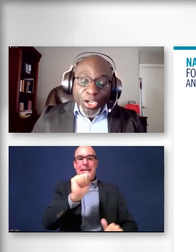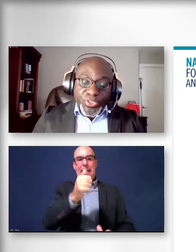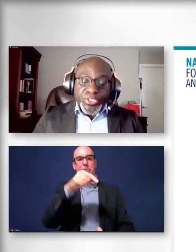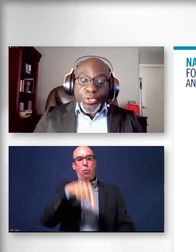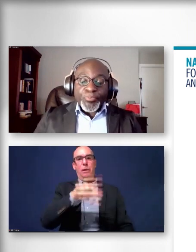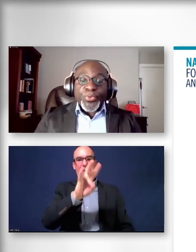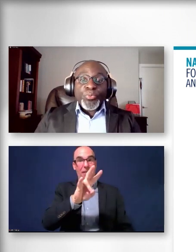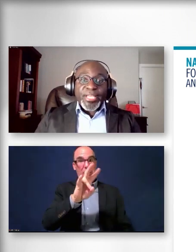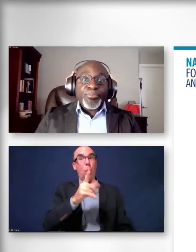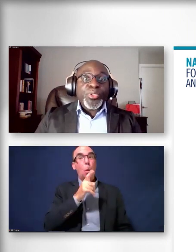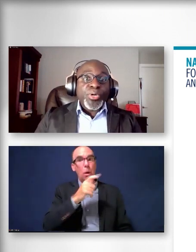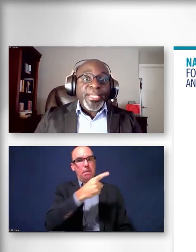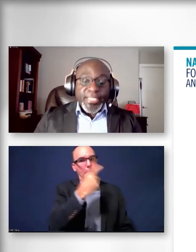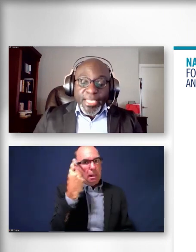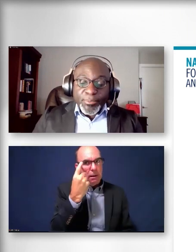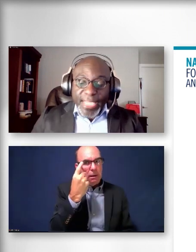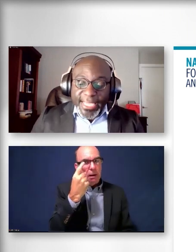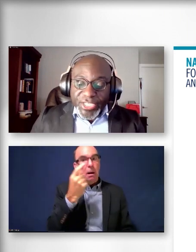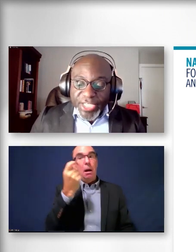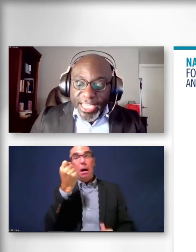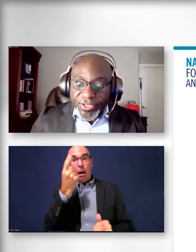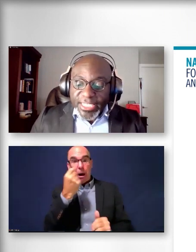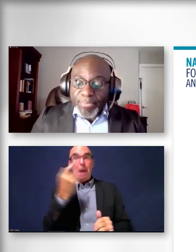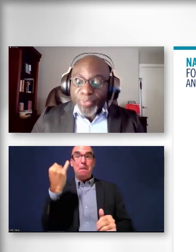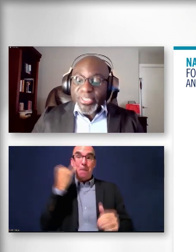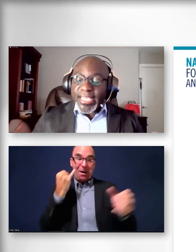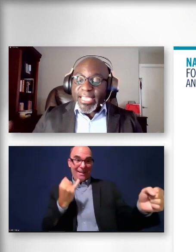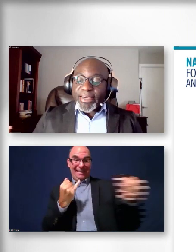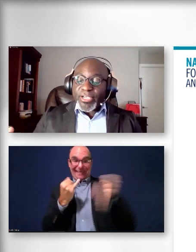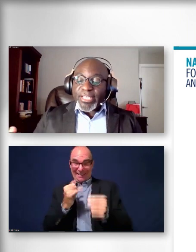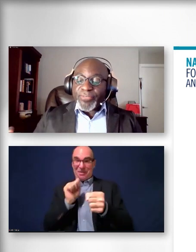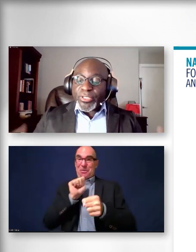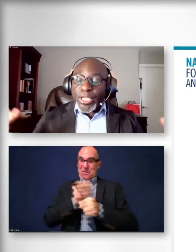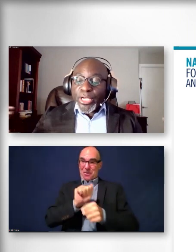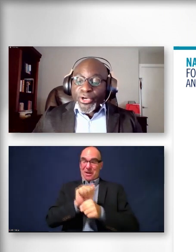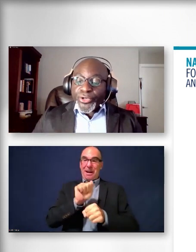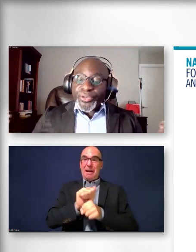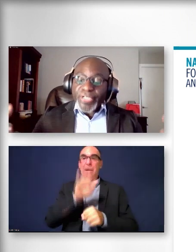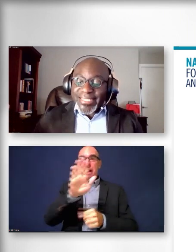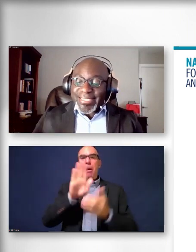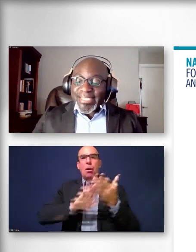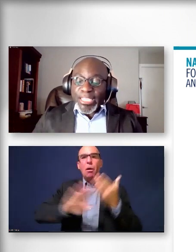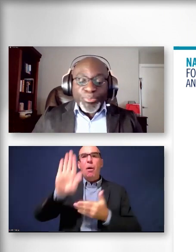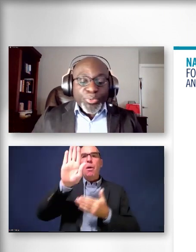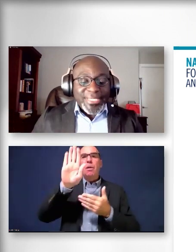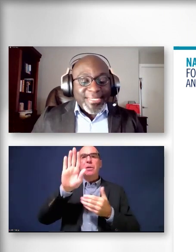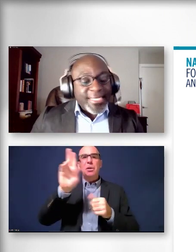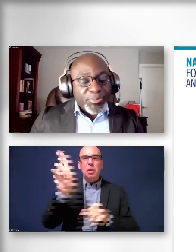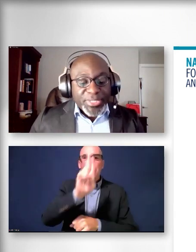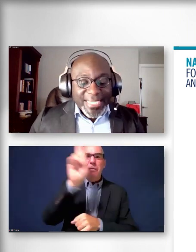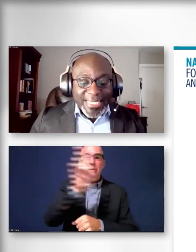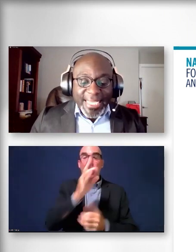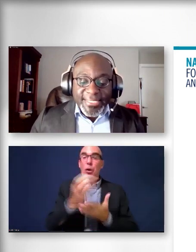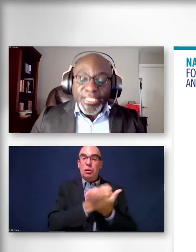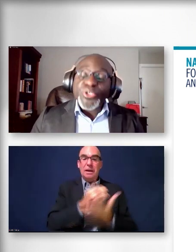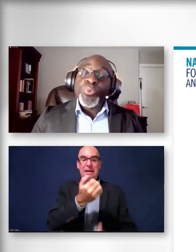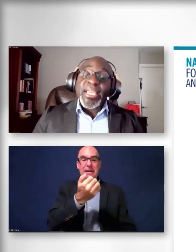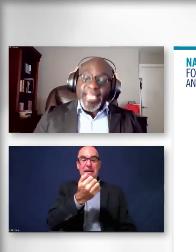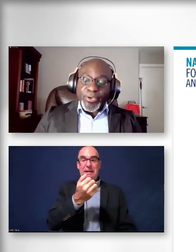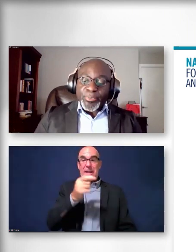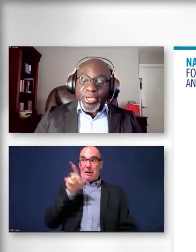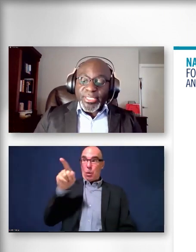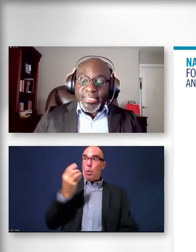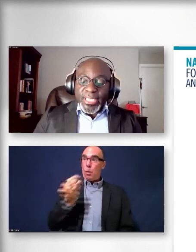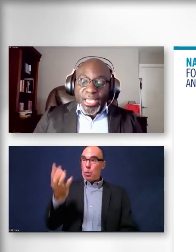And also, when employed, Black educators at the post-secondary level earned 16.6% less than their